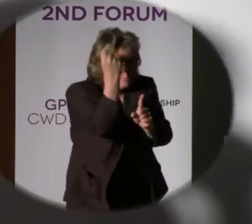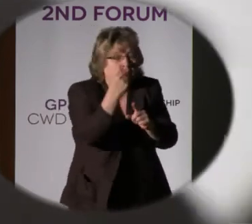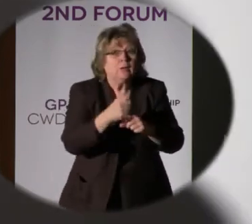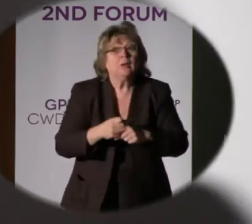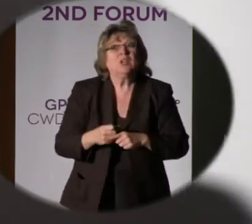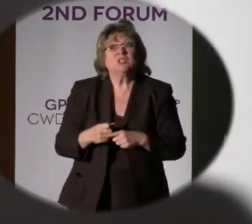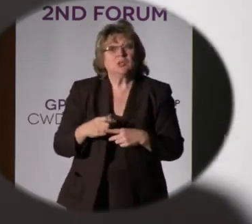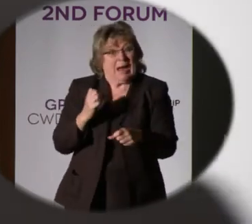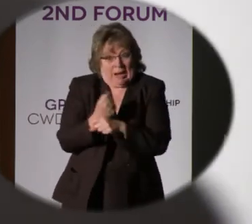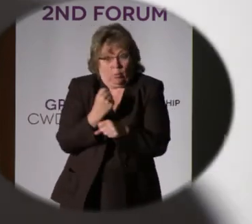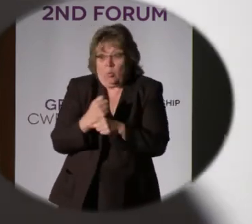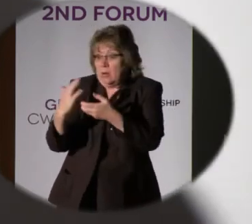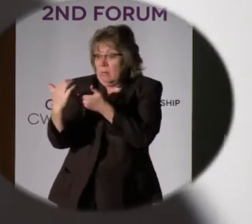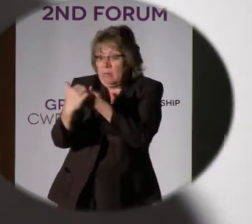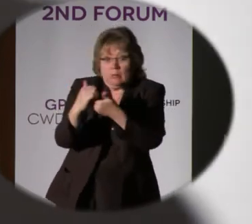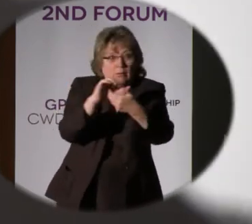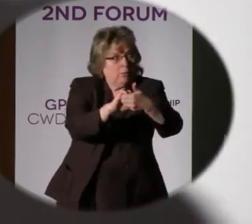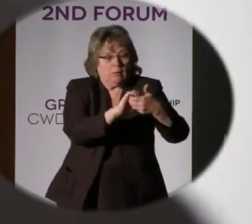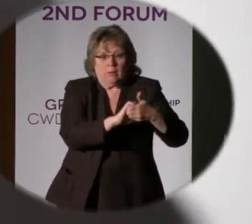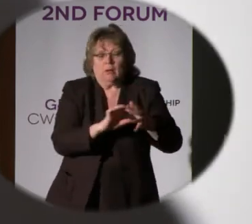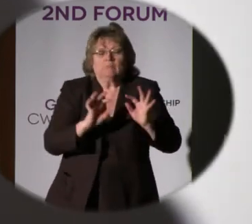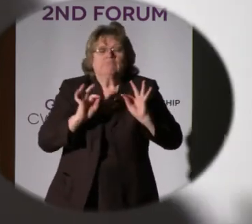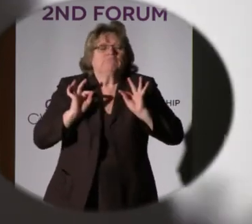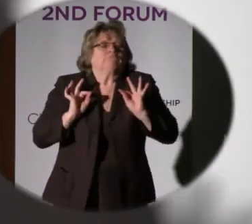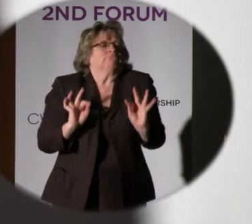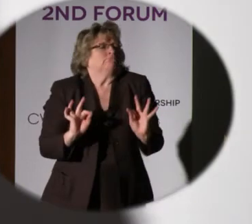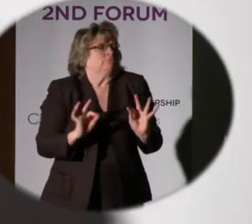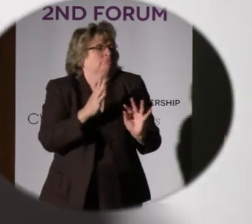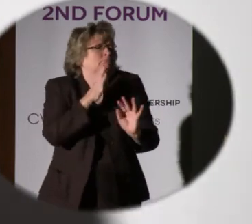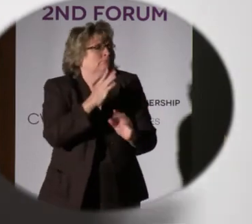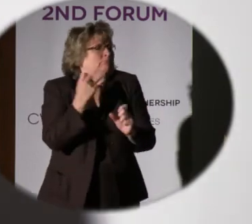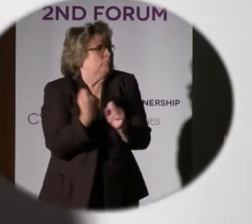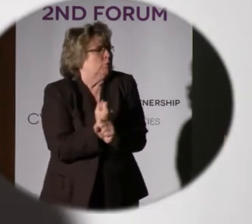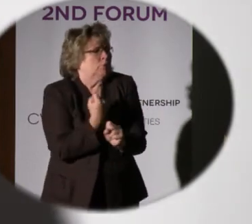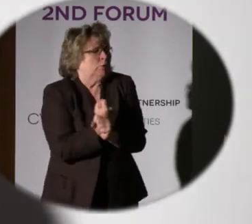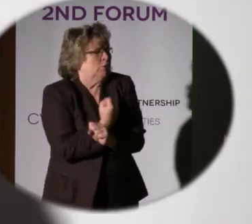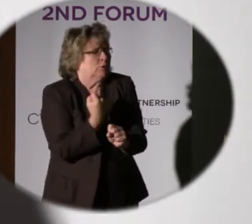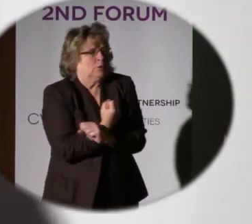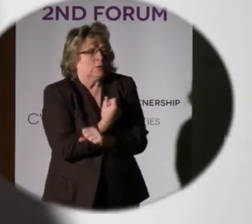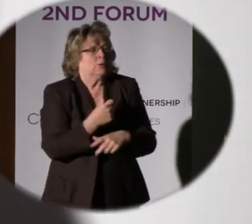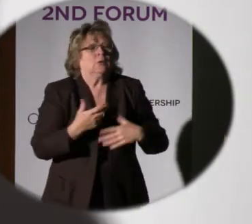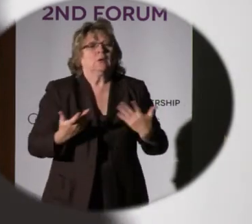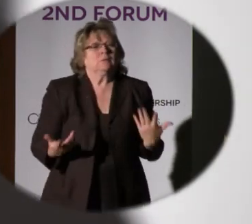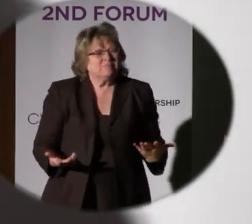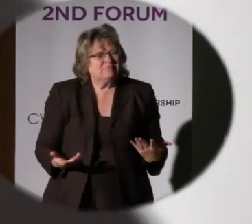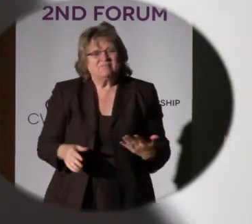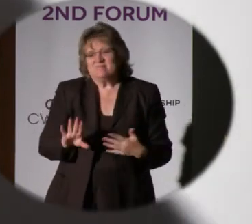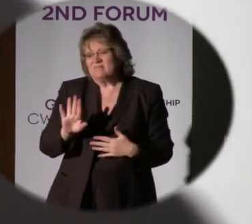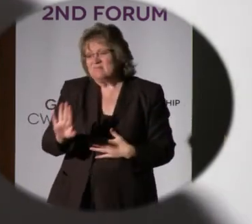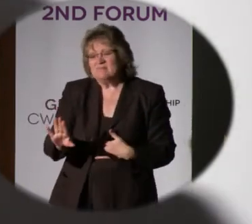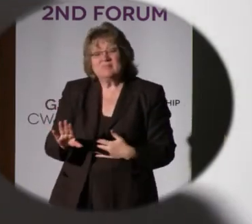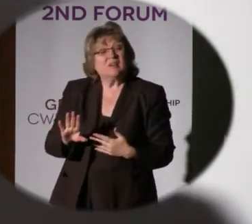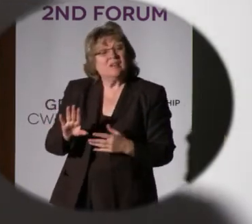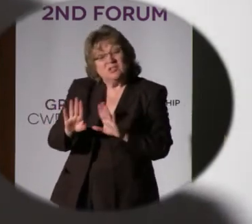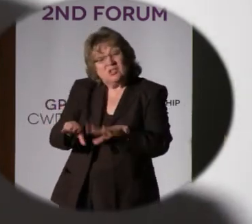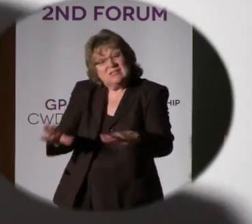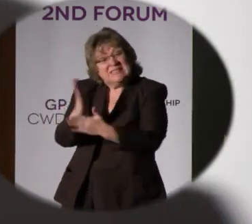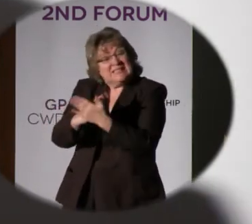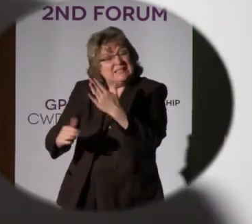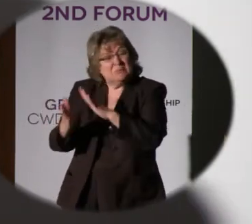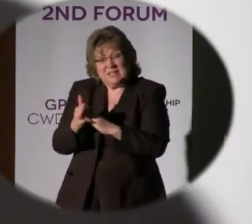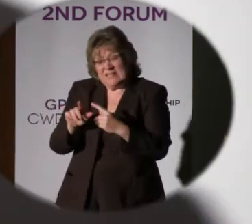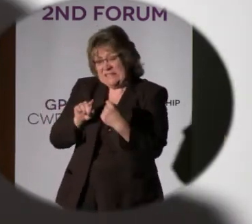extremely conclusive. In fact, the issues faced by children with disabilities were put on the